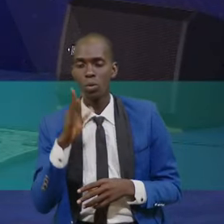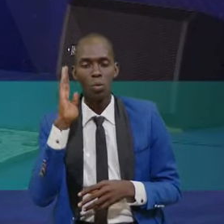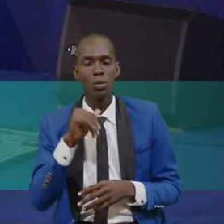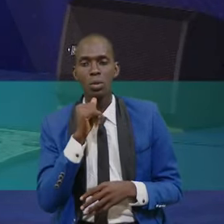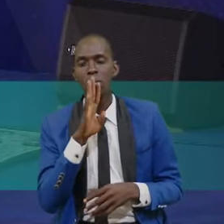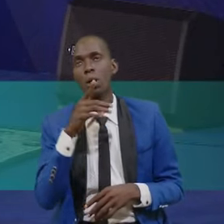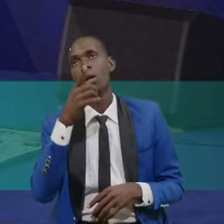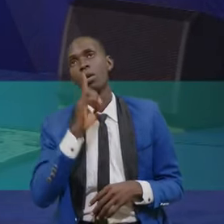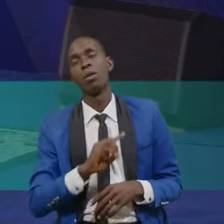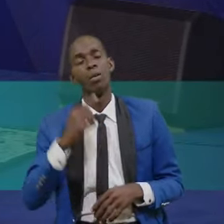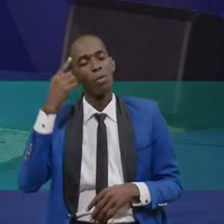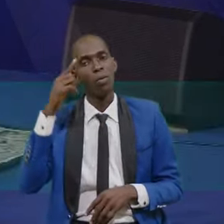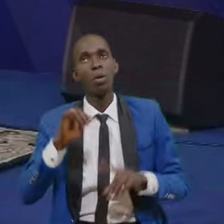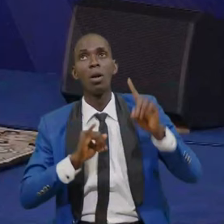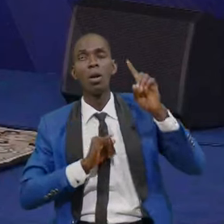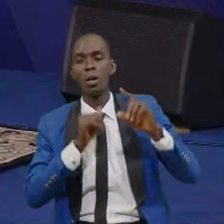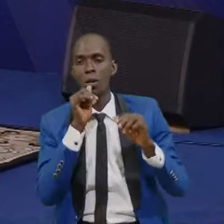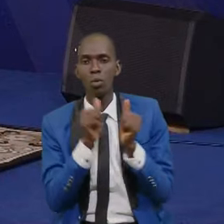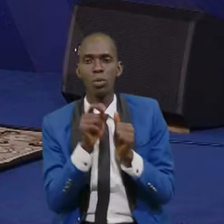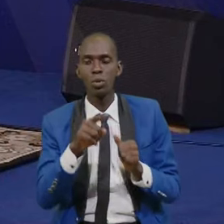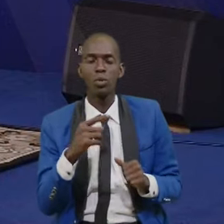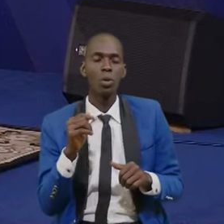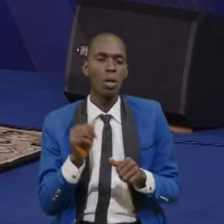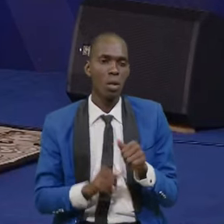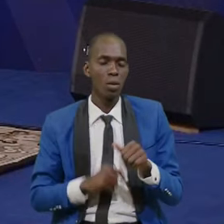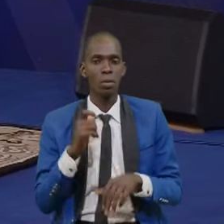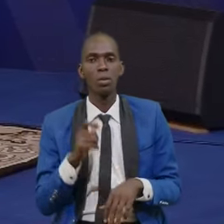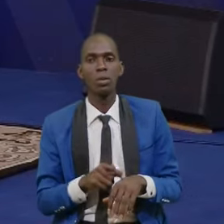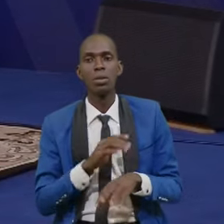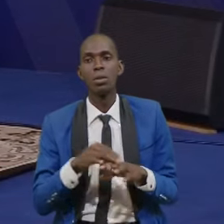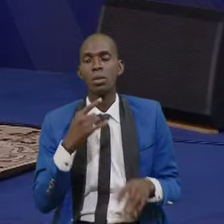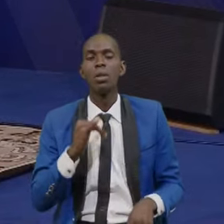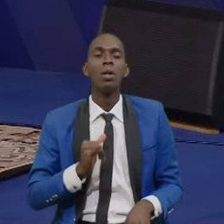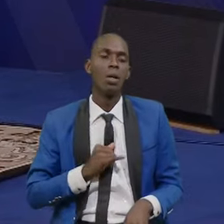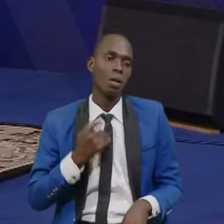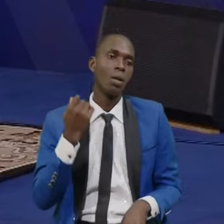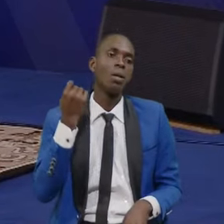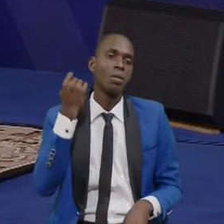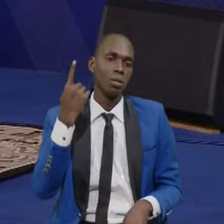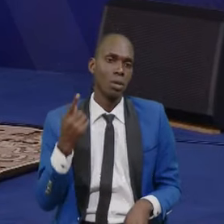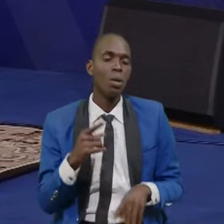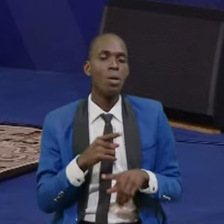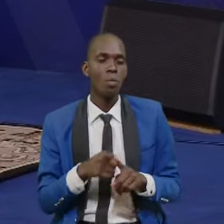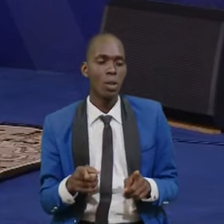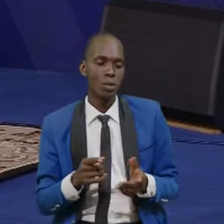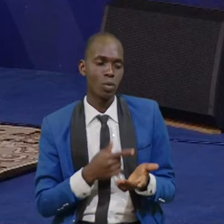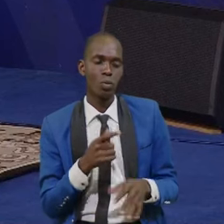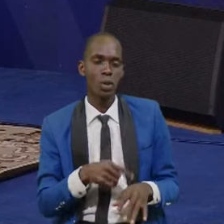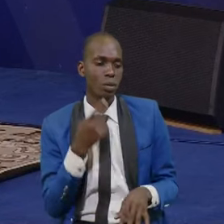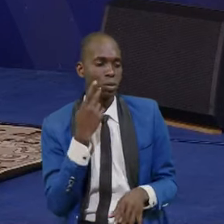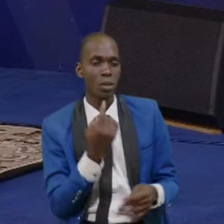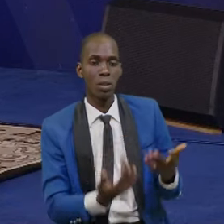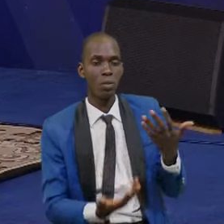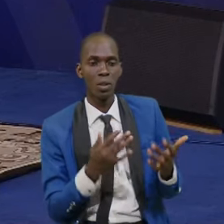you every time. You don't say, yes, I understand. But something is a fiery, more than the fire there, there's no